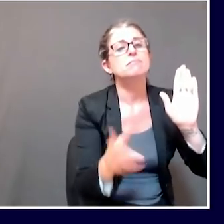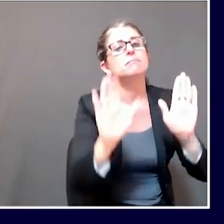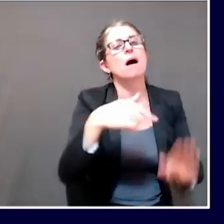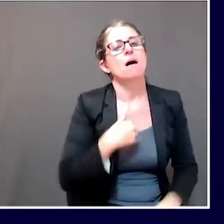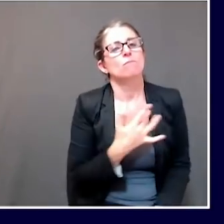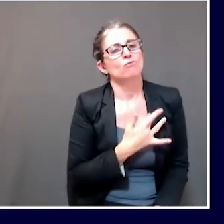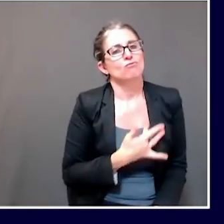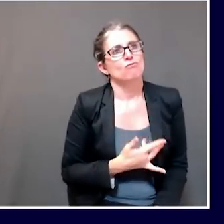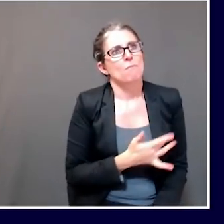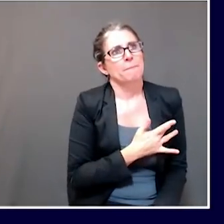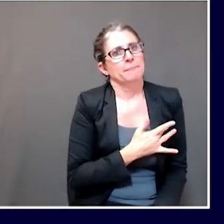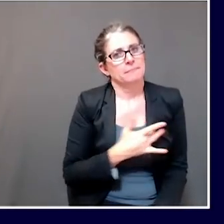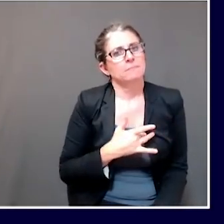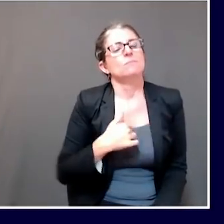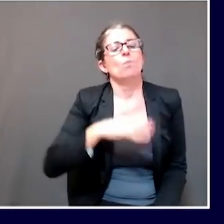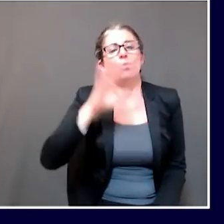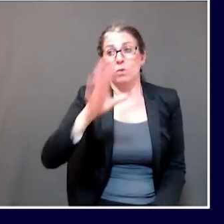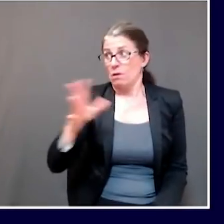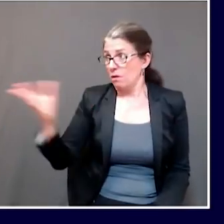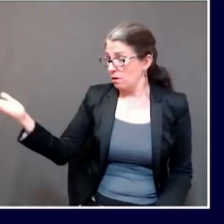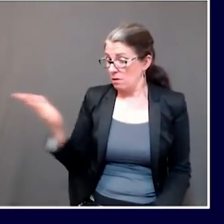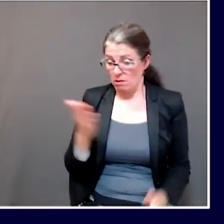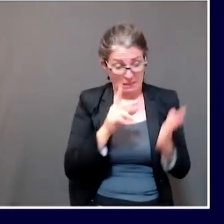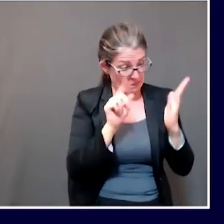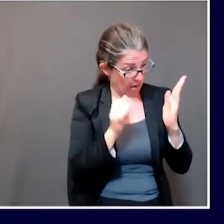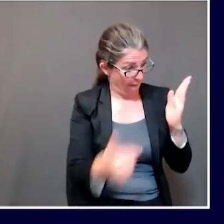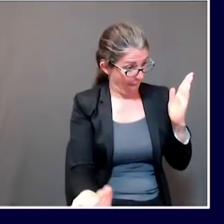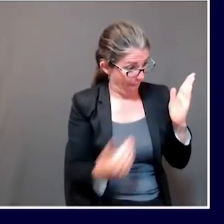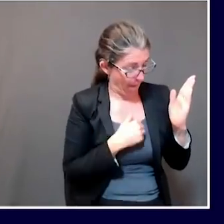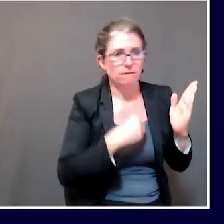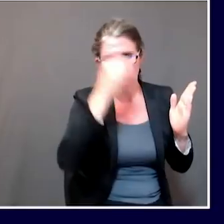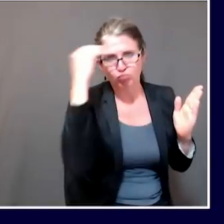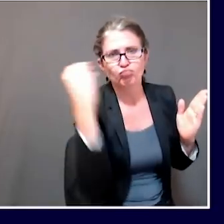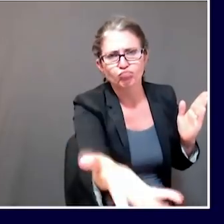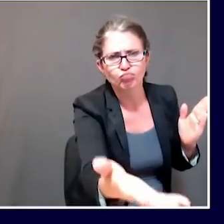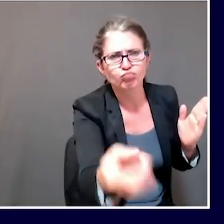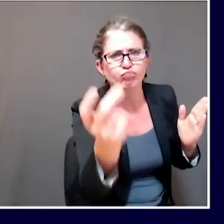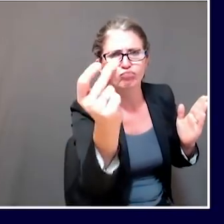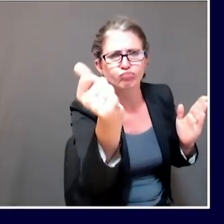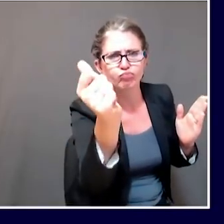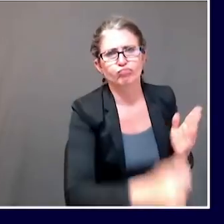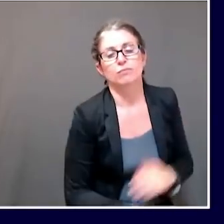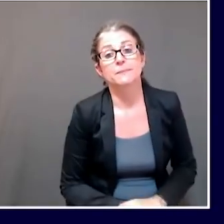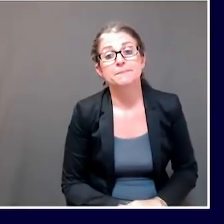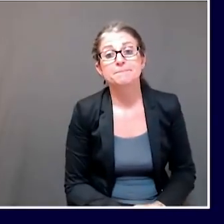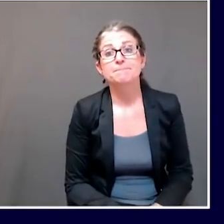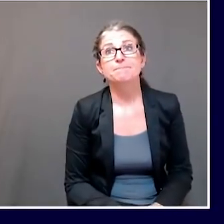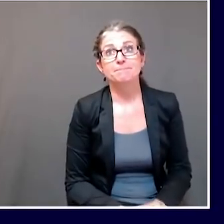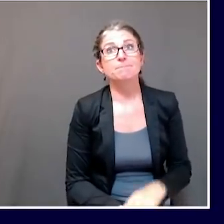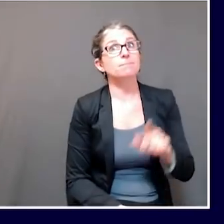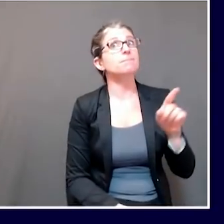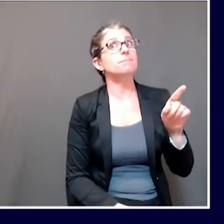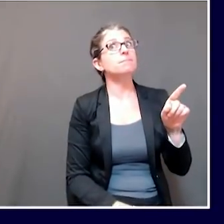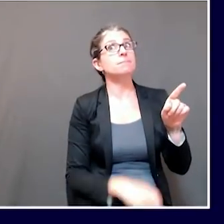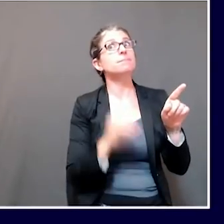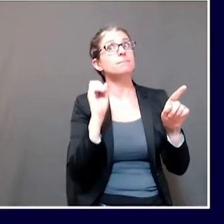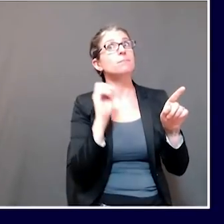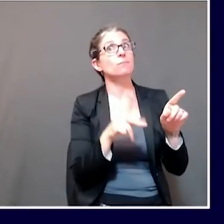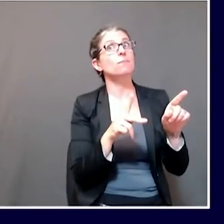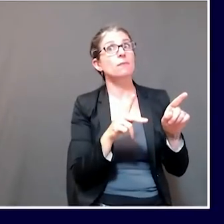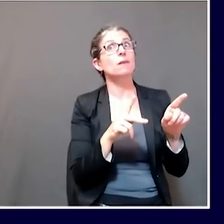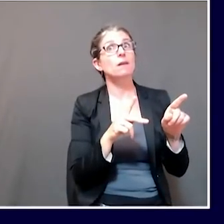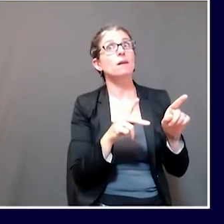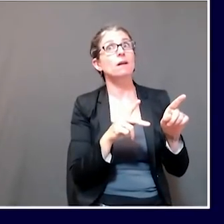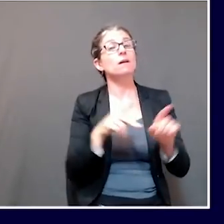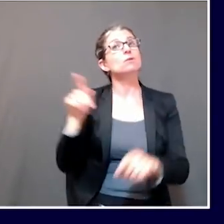released. Okay, one quick follow-up question, playing off Patrick's question. You said the exempted states are